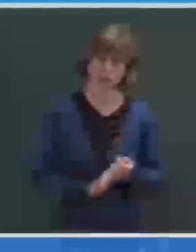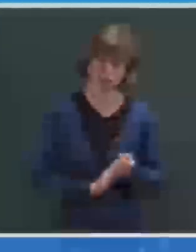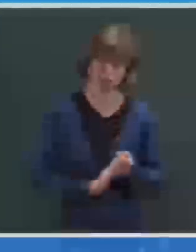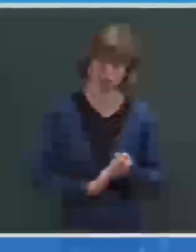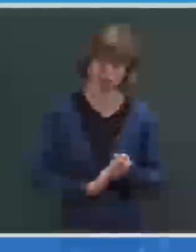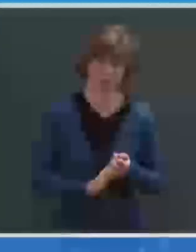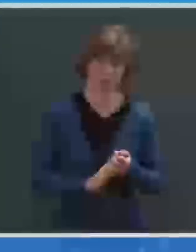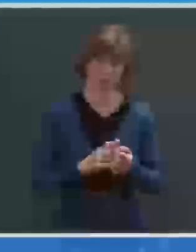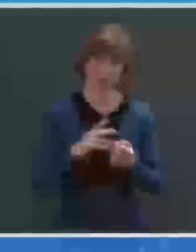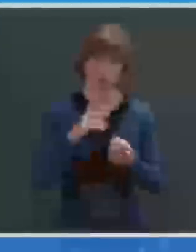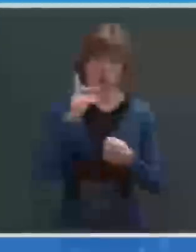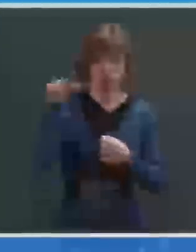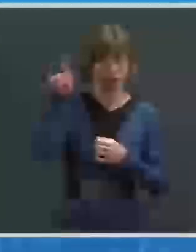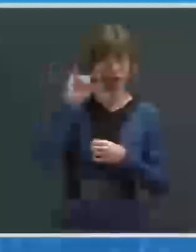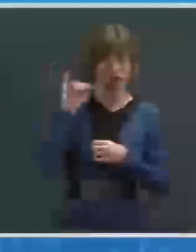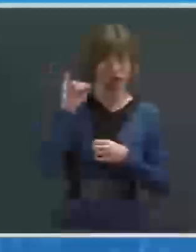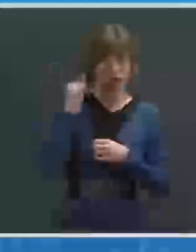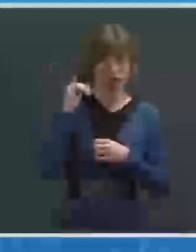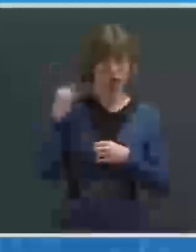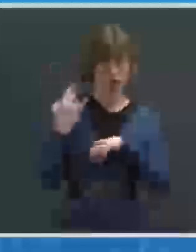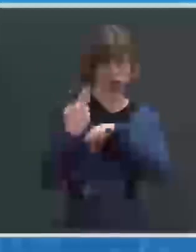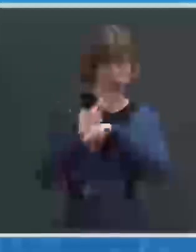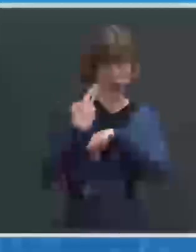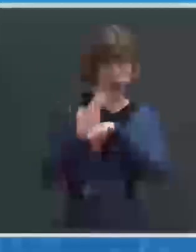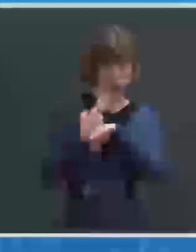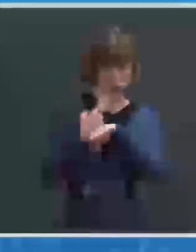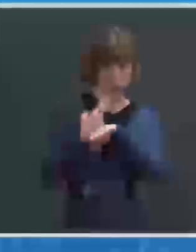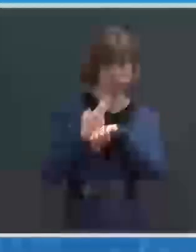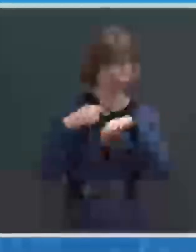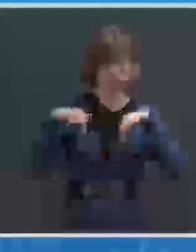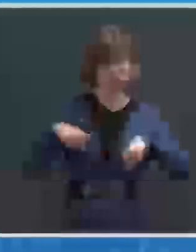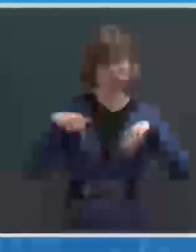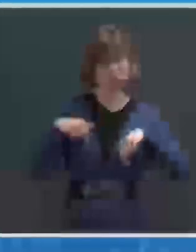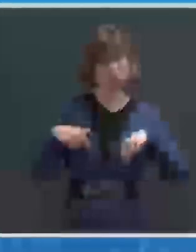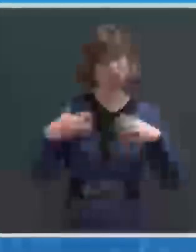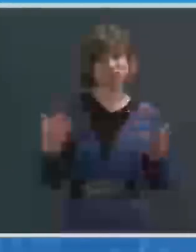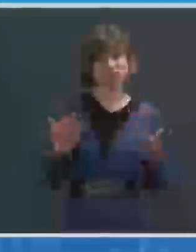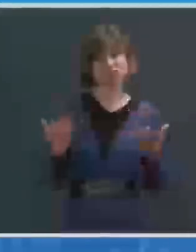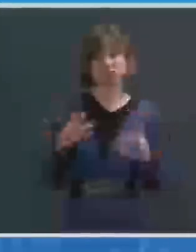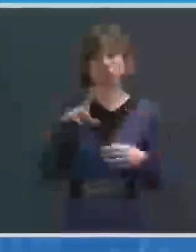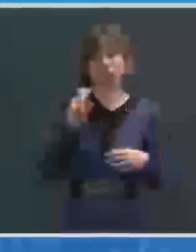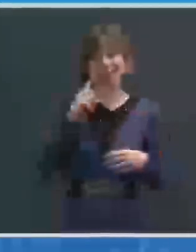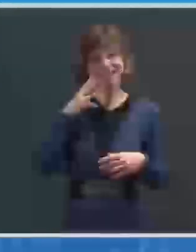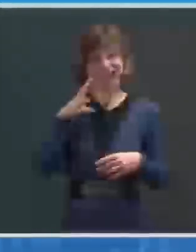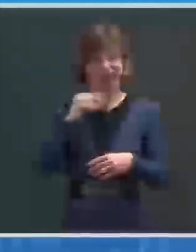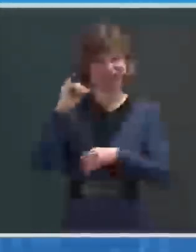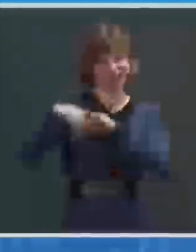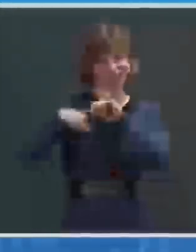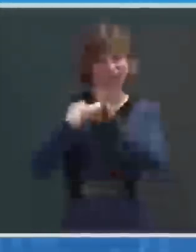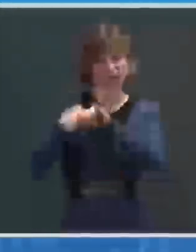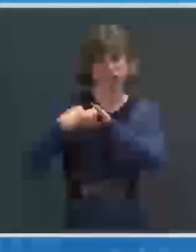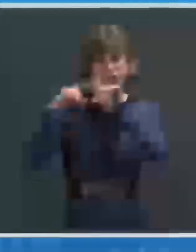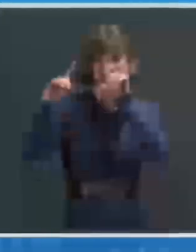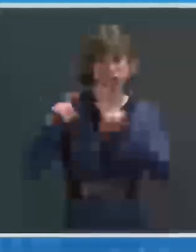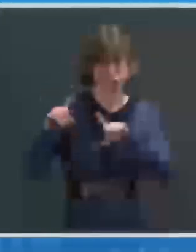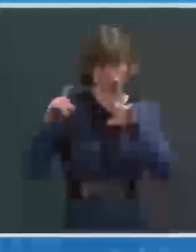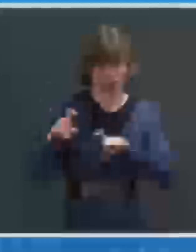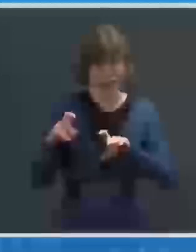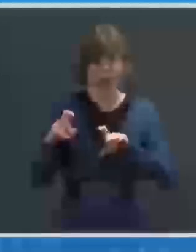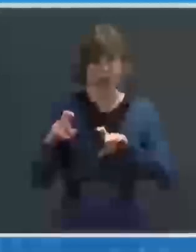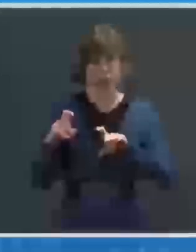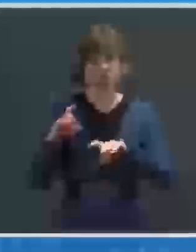by J&J of the extensive domestic and international clinical trials network that was established